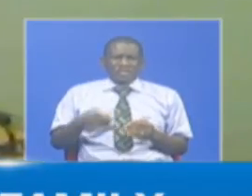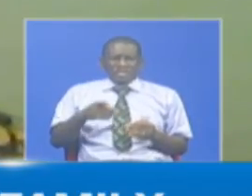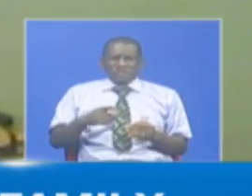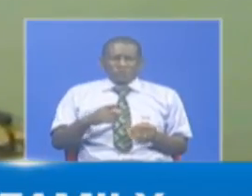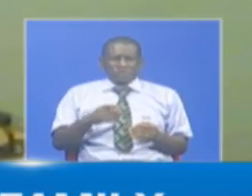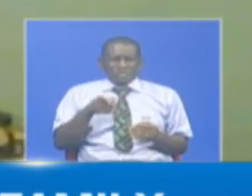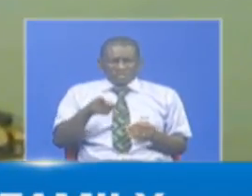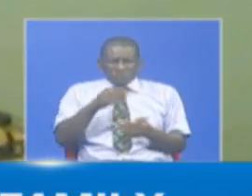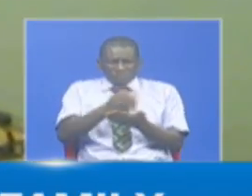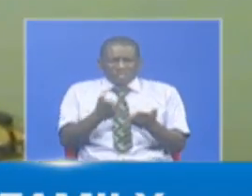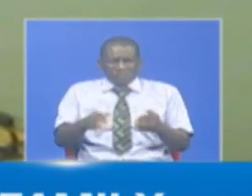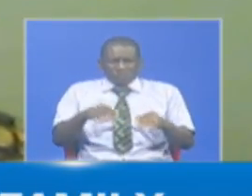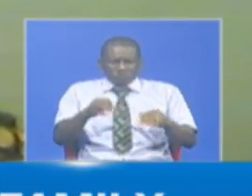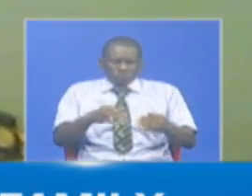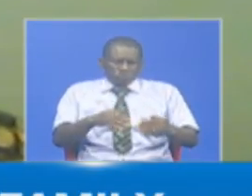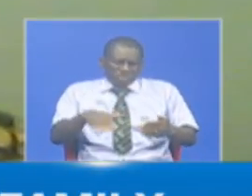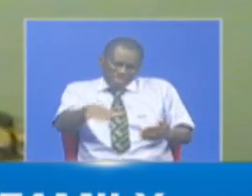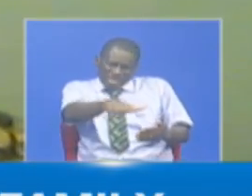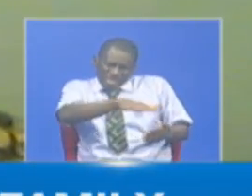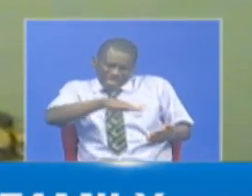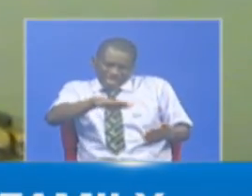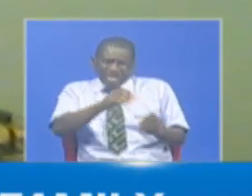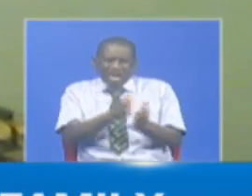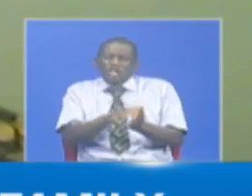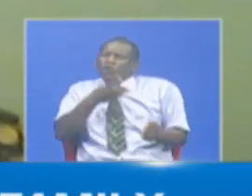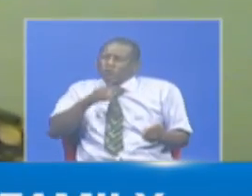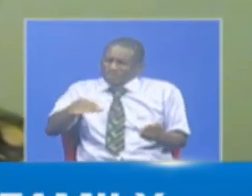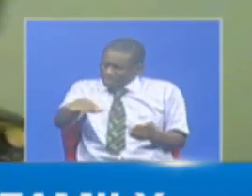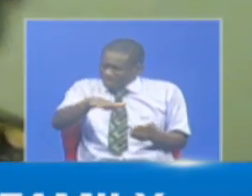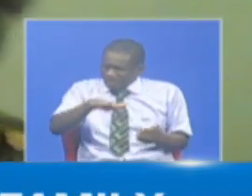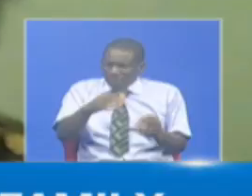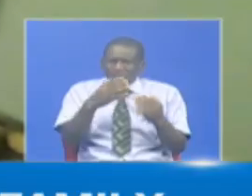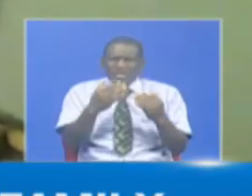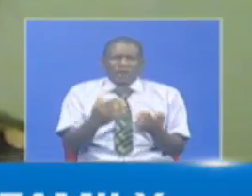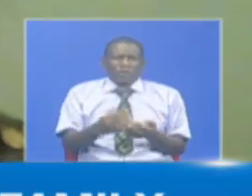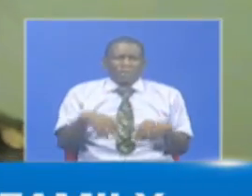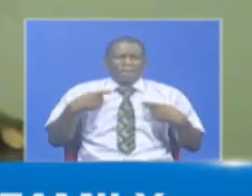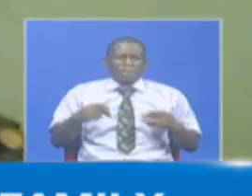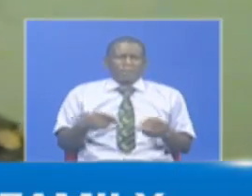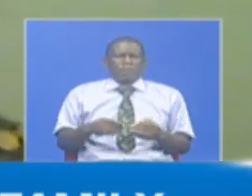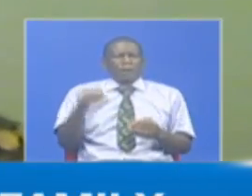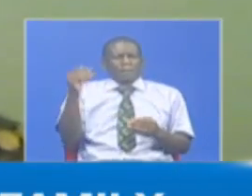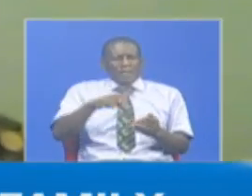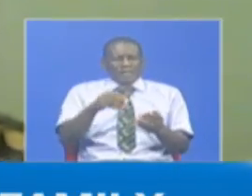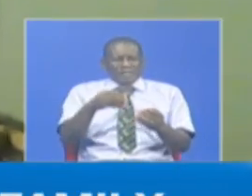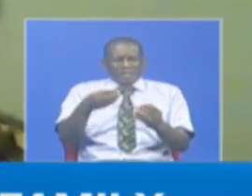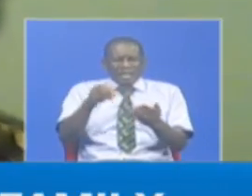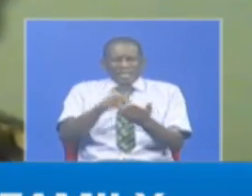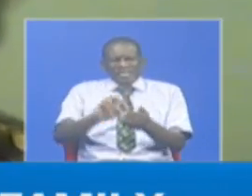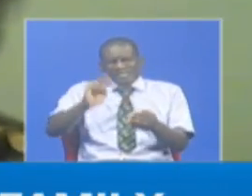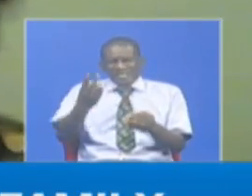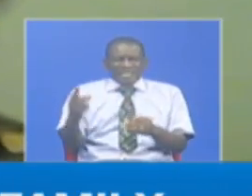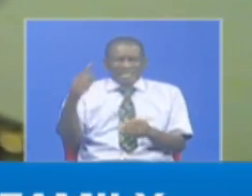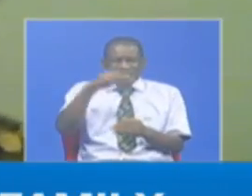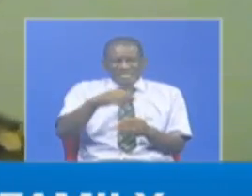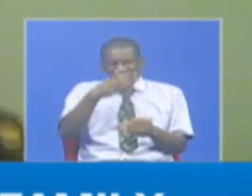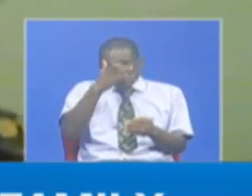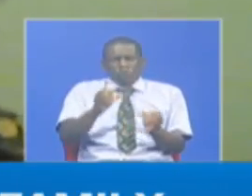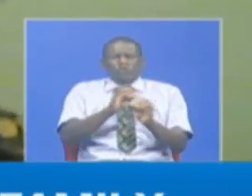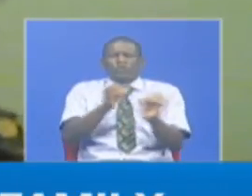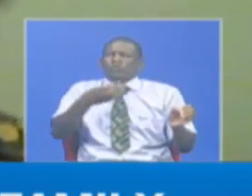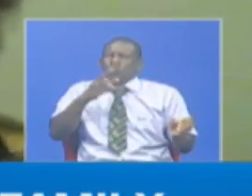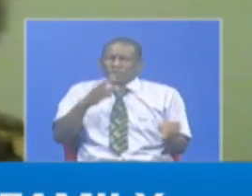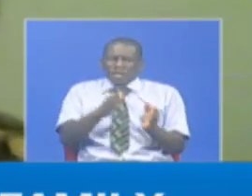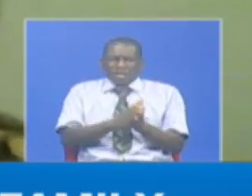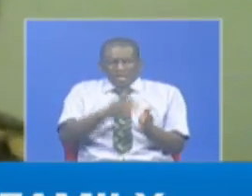It was something to do with territory and the water point. So people went back, and then they came back the following day. And because there was no water, and